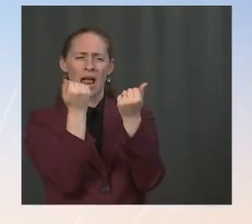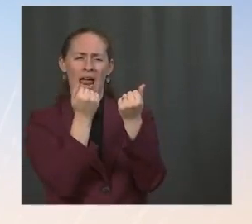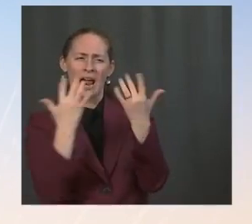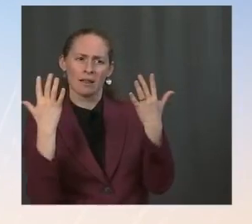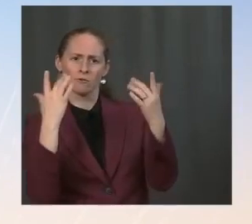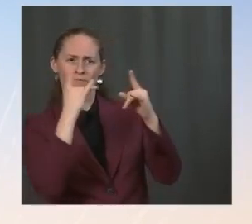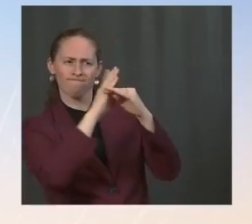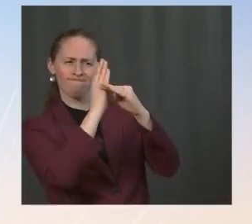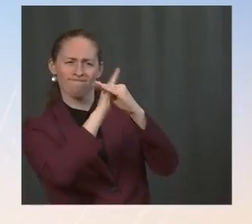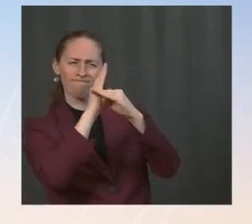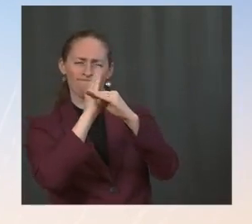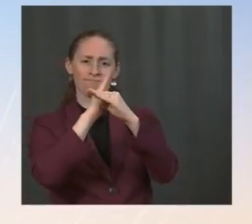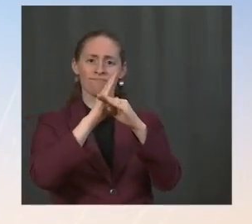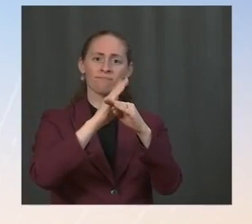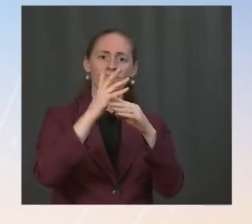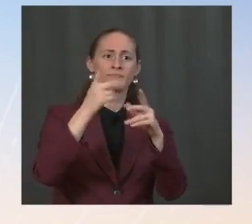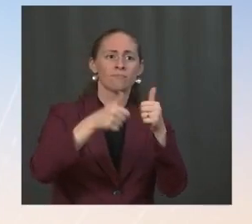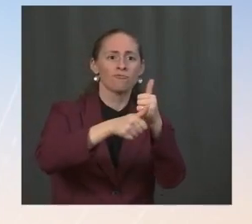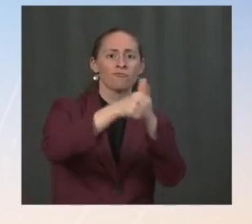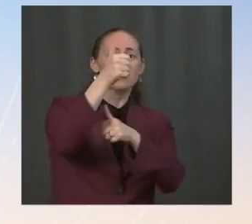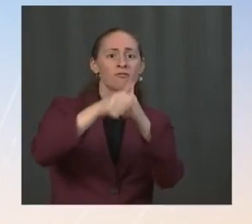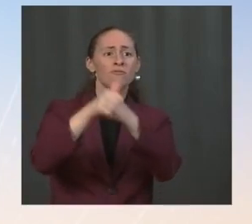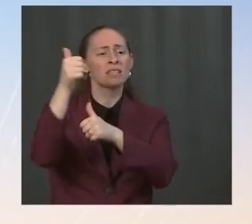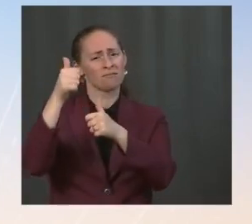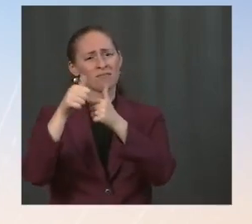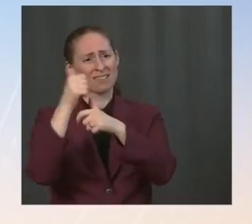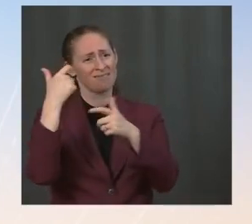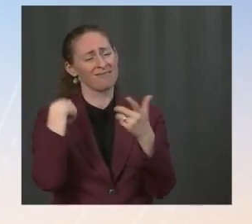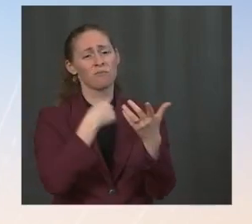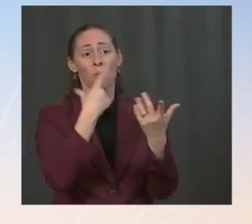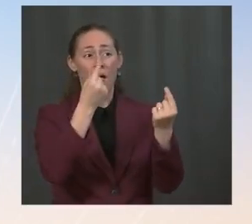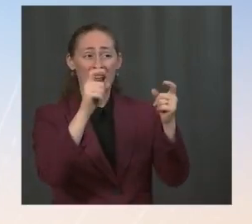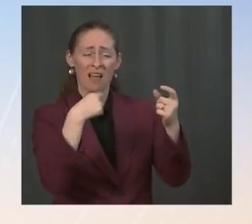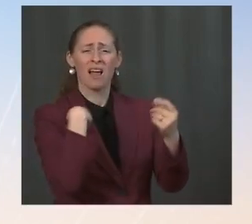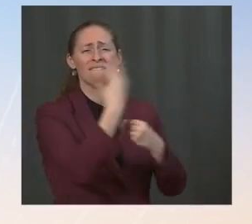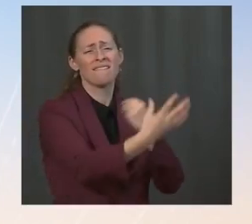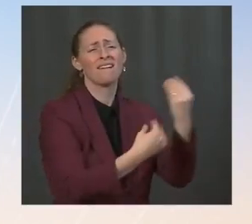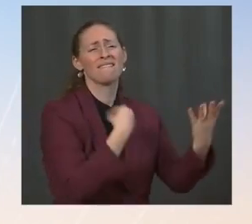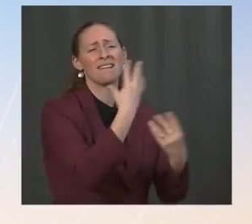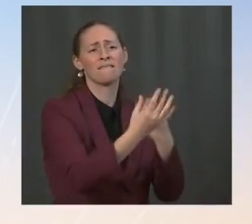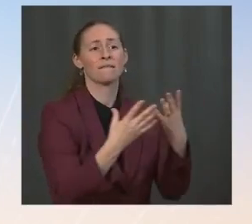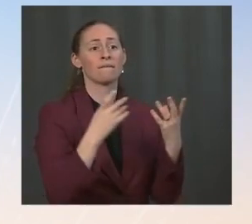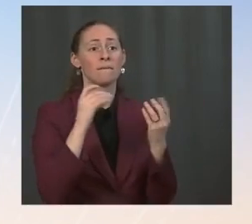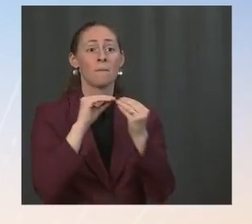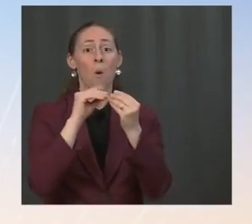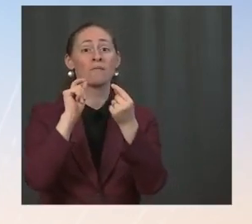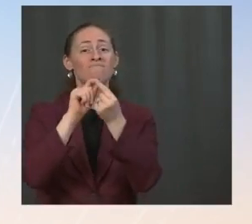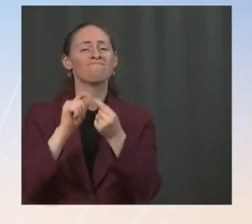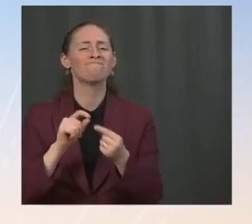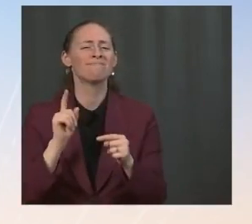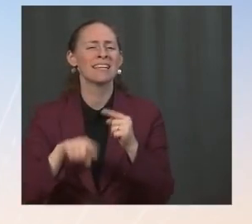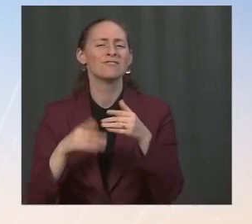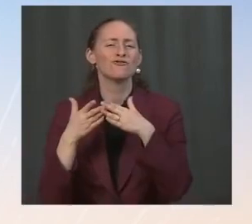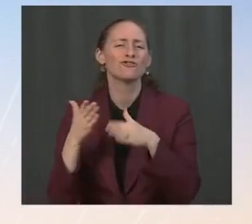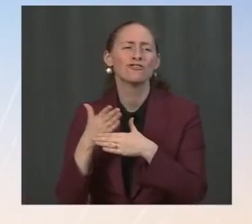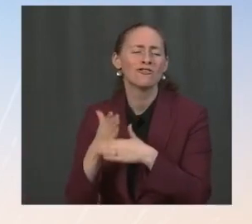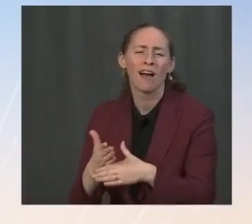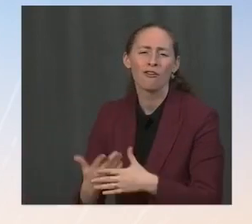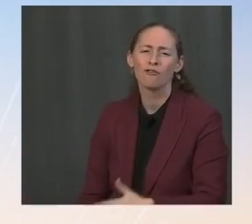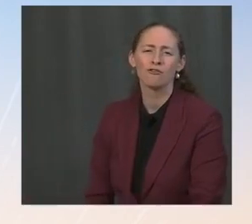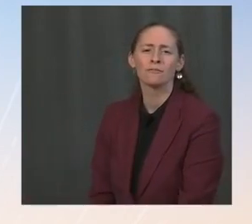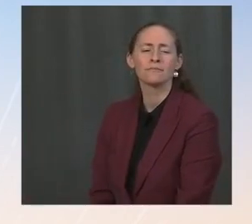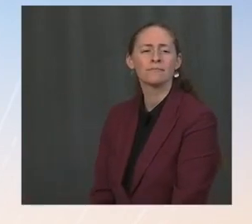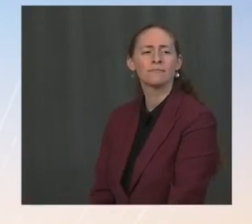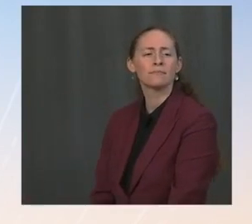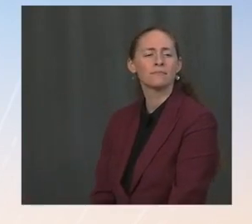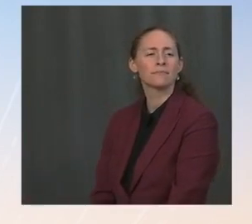these attacks, to go after terrorists, they will be granted. But I'm not going to get into more details than that. And just secondly, you mentioned earlier, I think